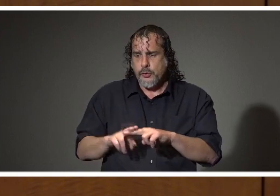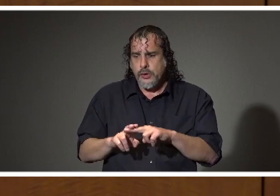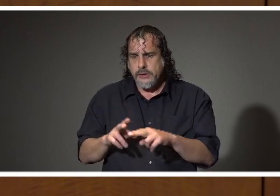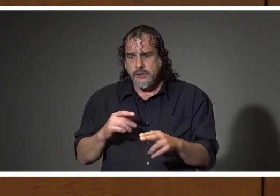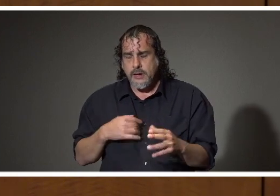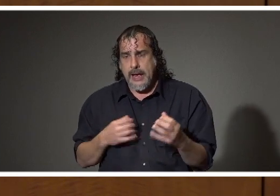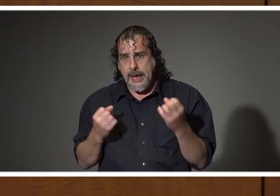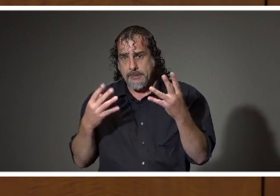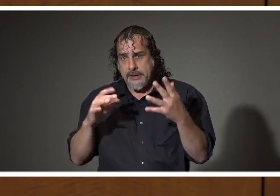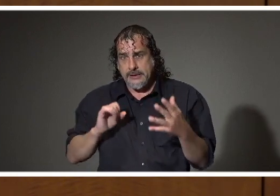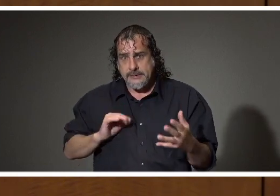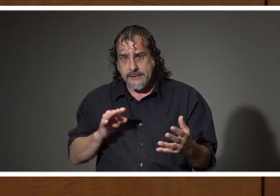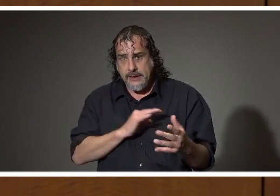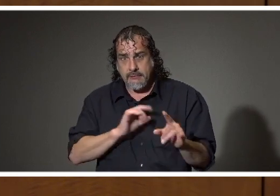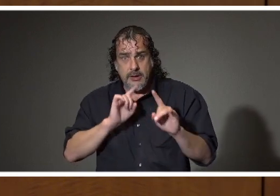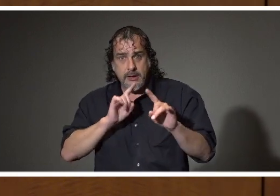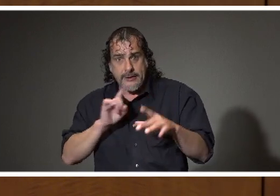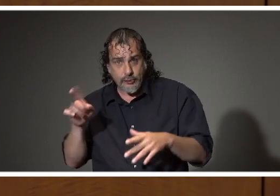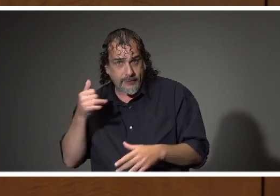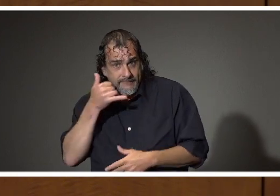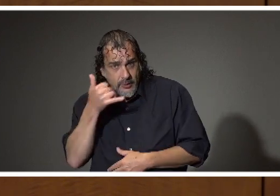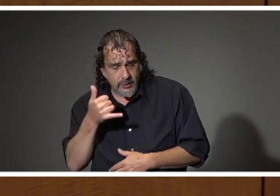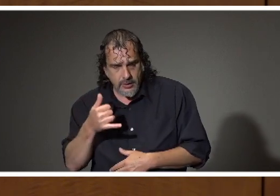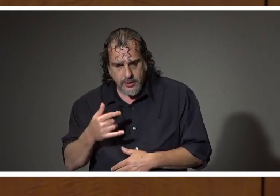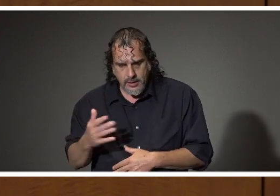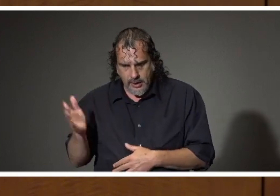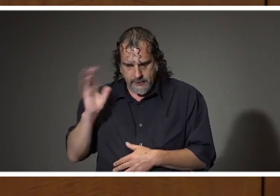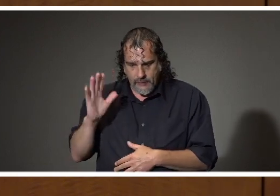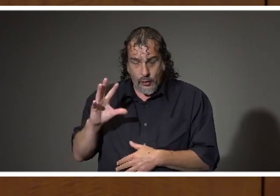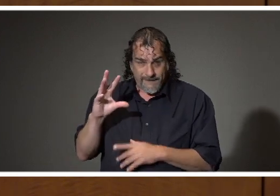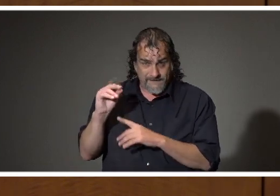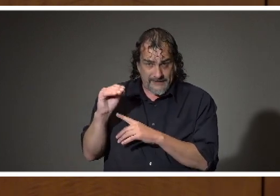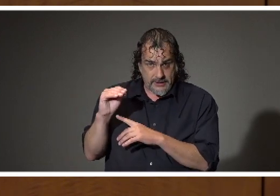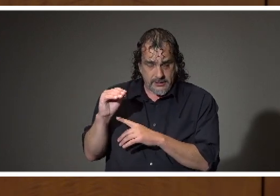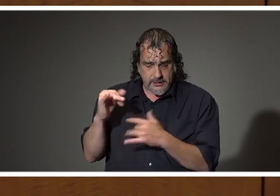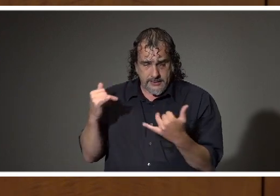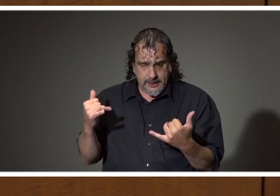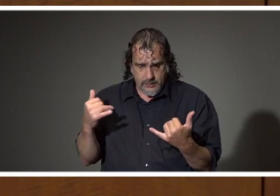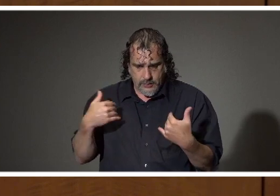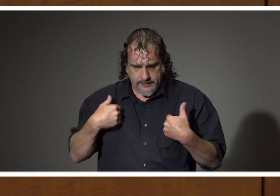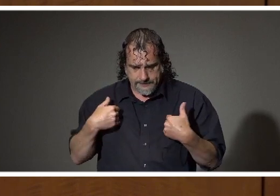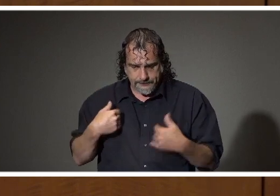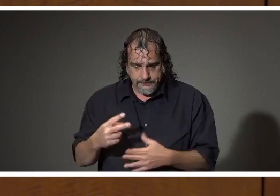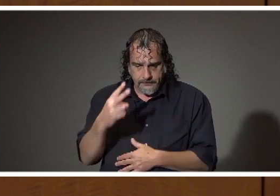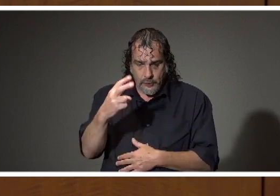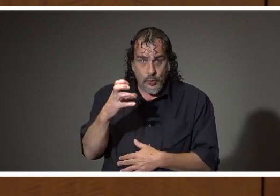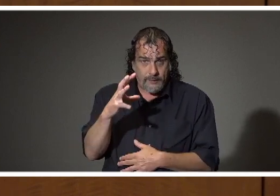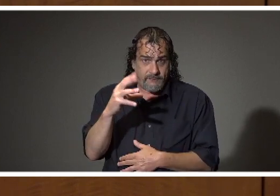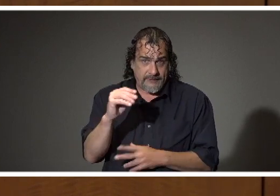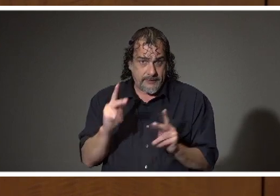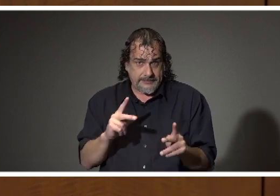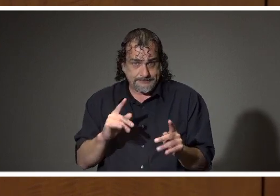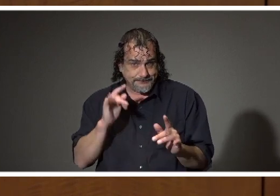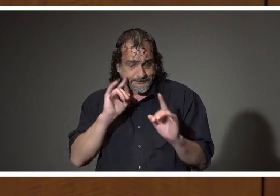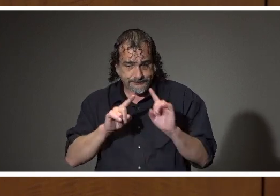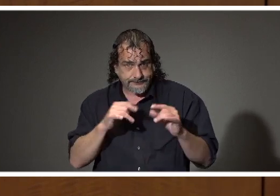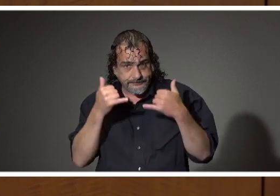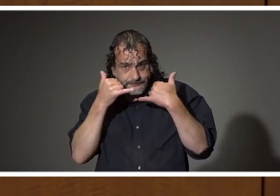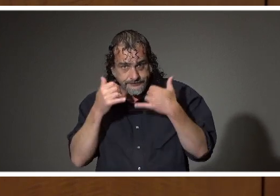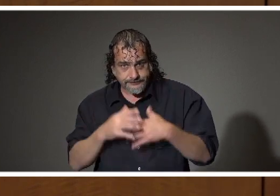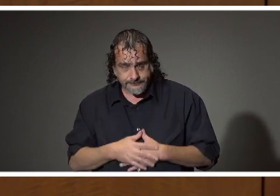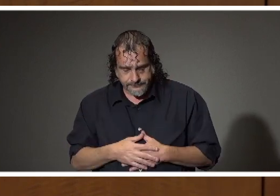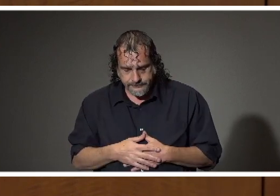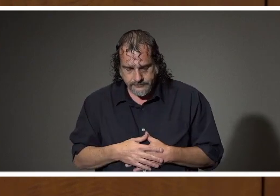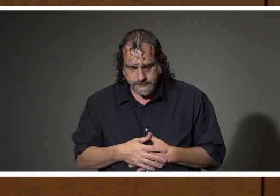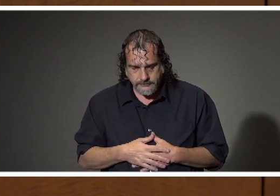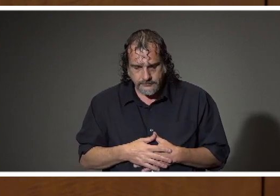people answering the phones from approximately 50 to approximately 250, a five-fold increase over